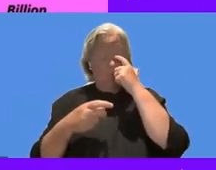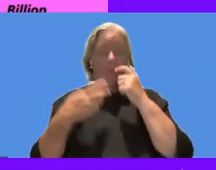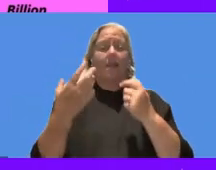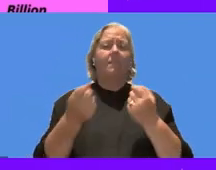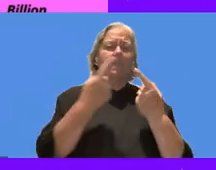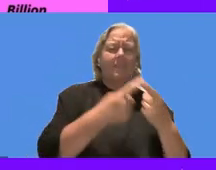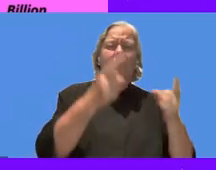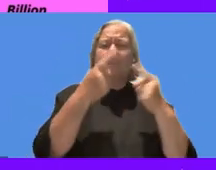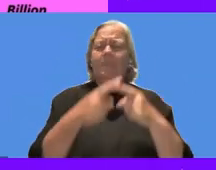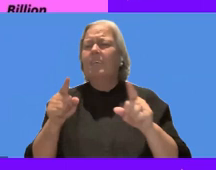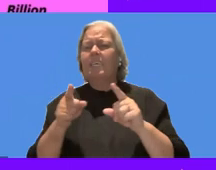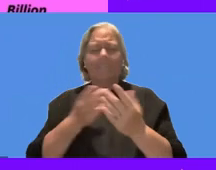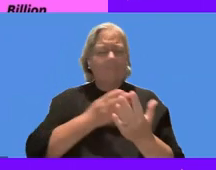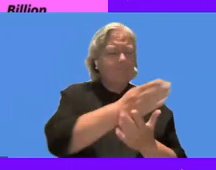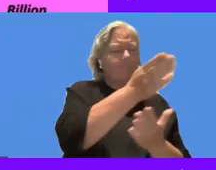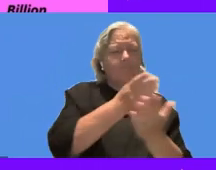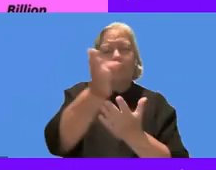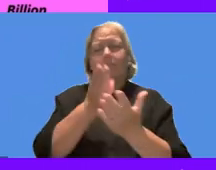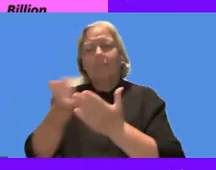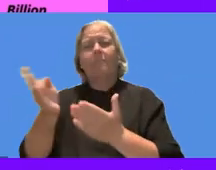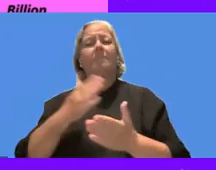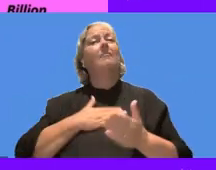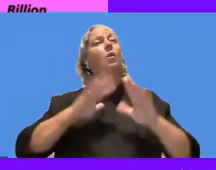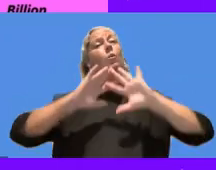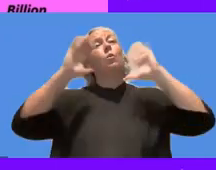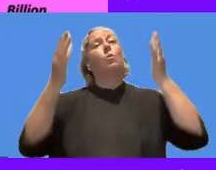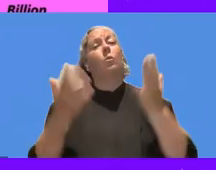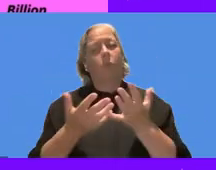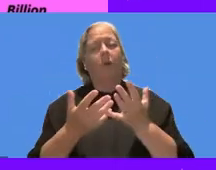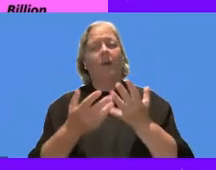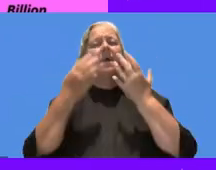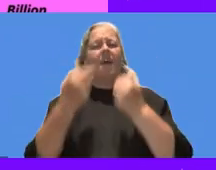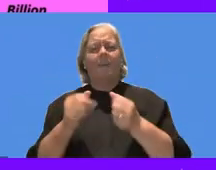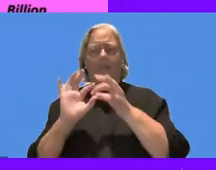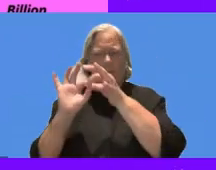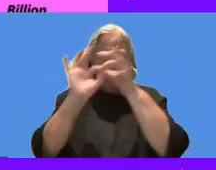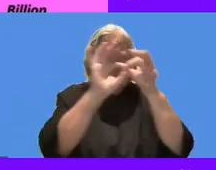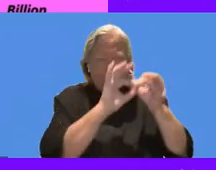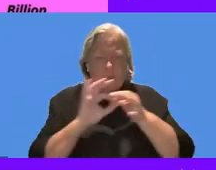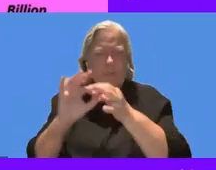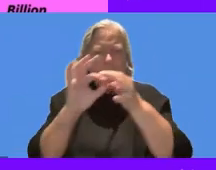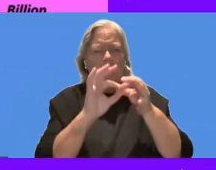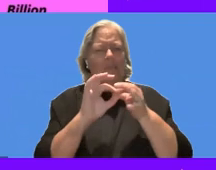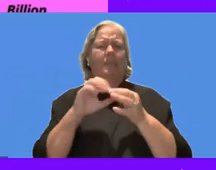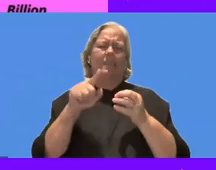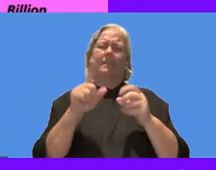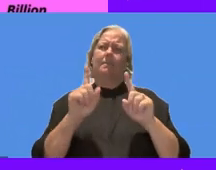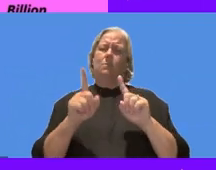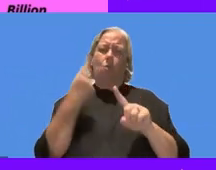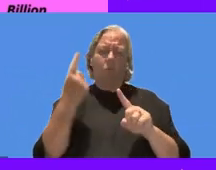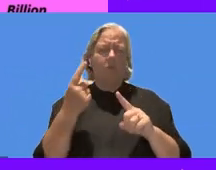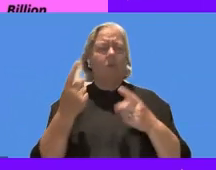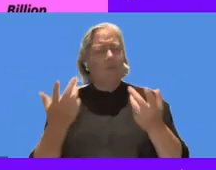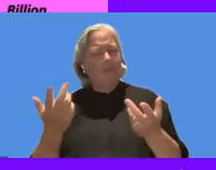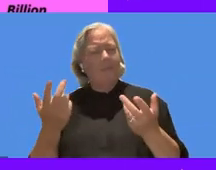environment, the world we're living in, all interconnect with each other and determine whether we're able to claim our well-being, our health,